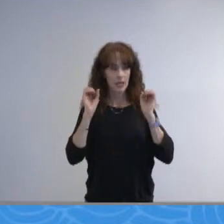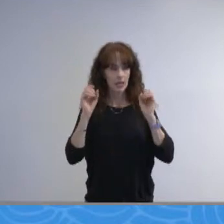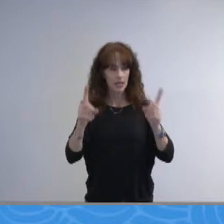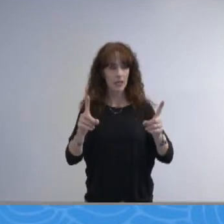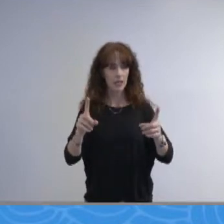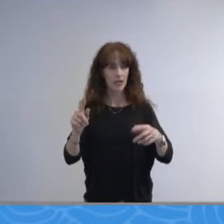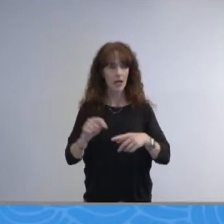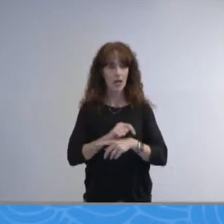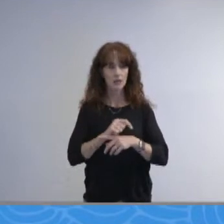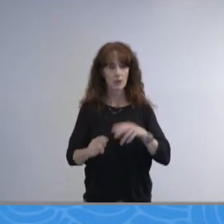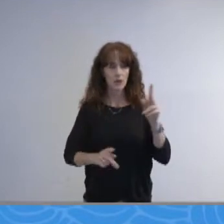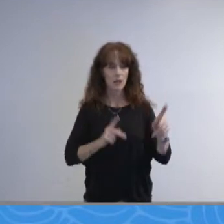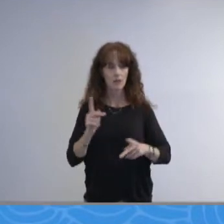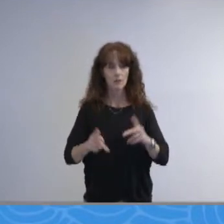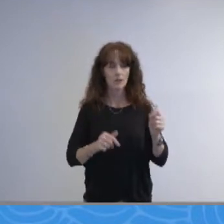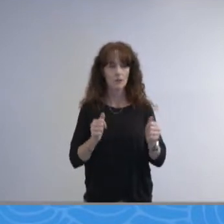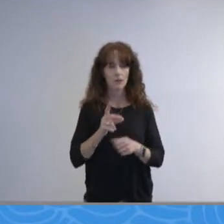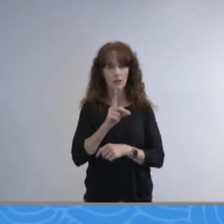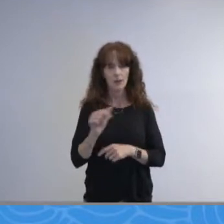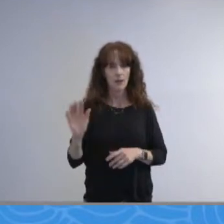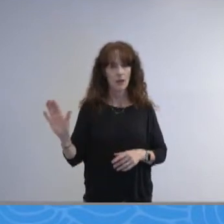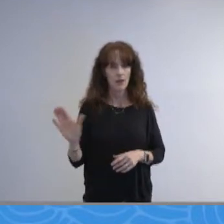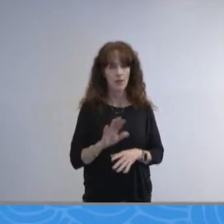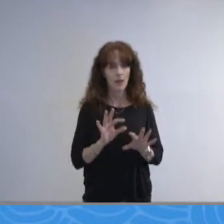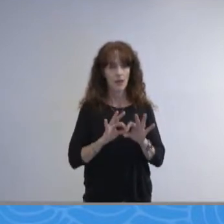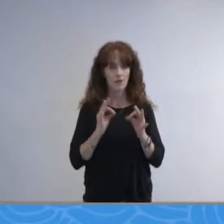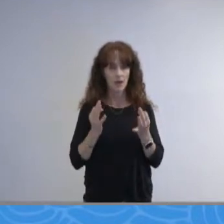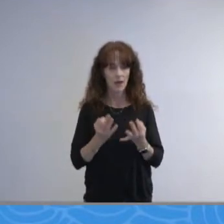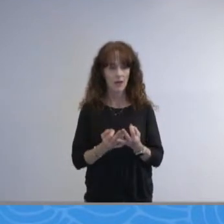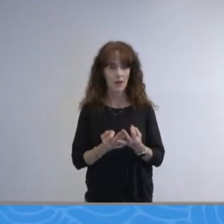and trains people with disabilities and their families.